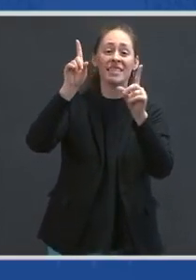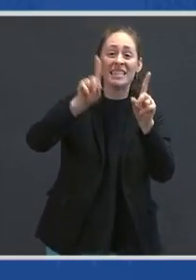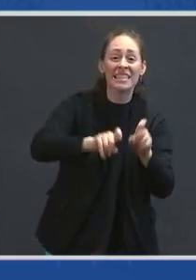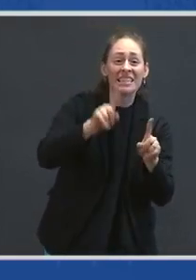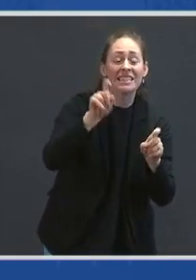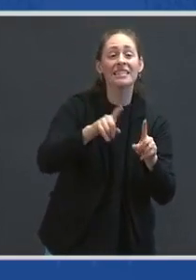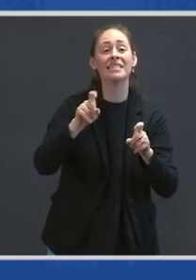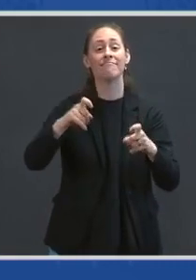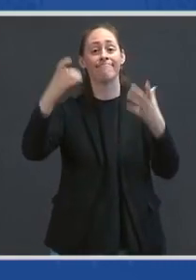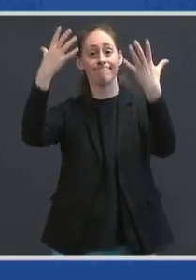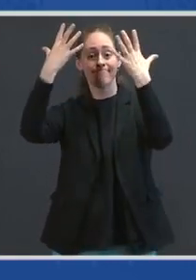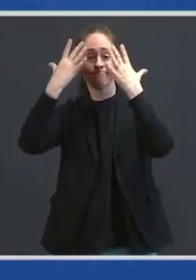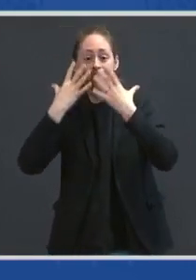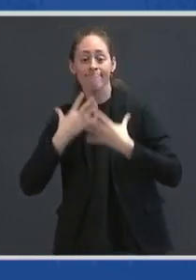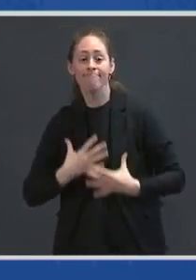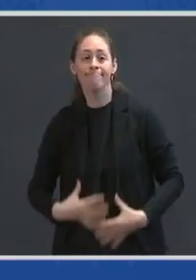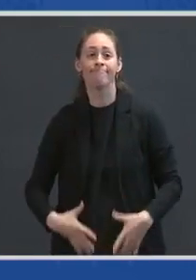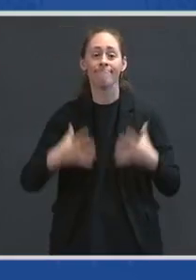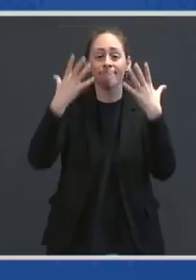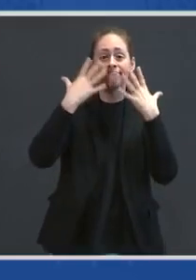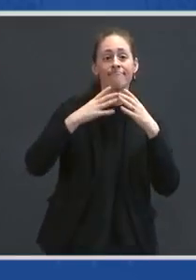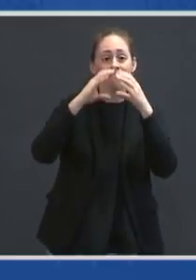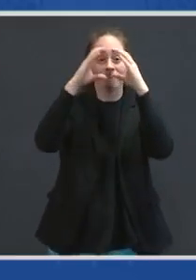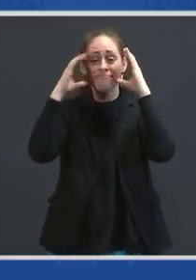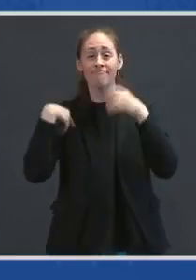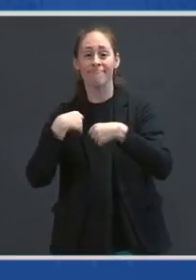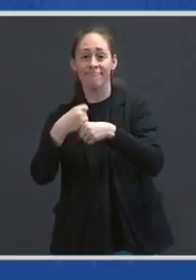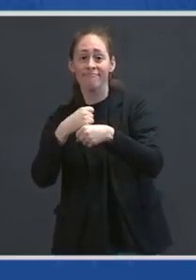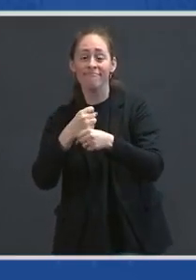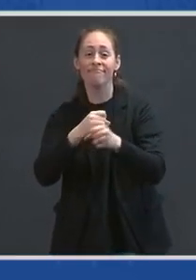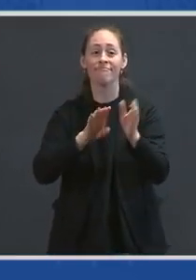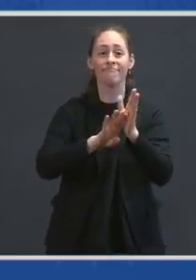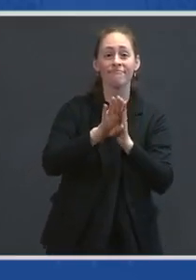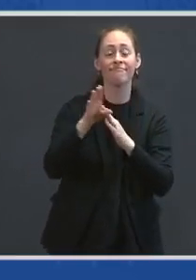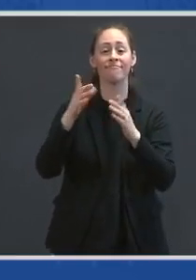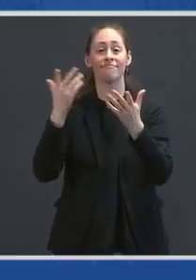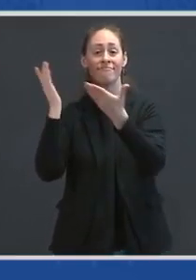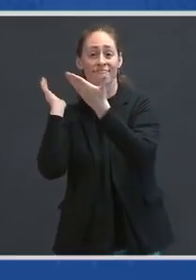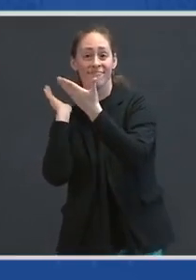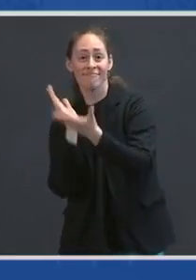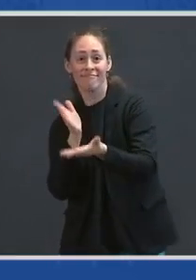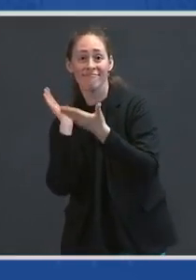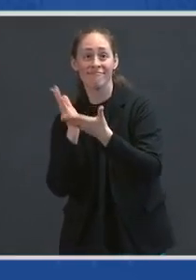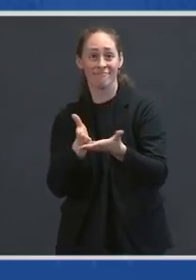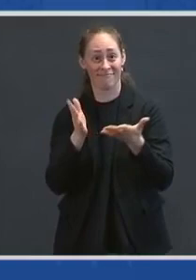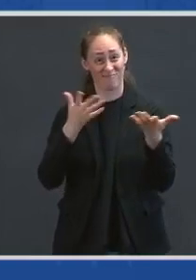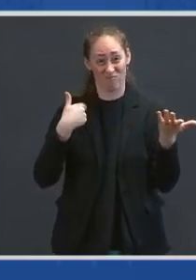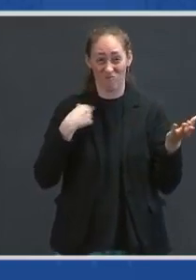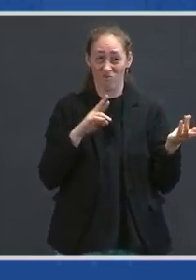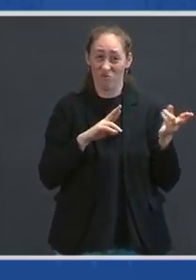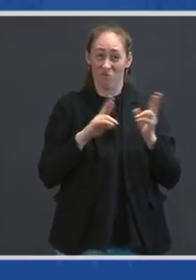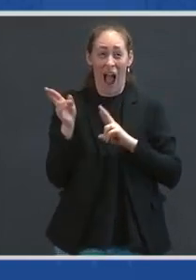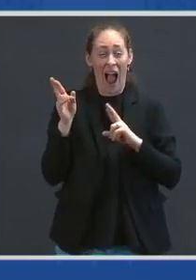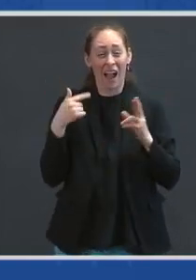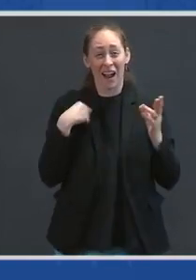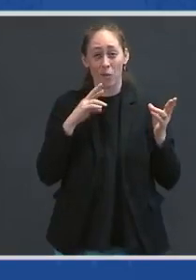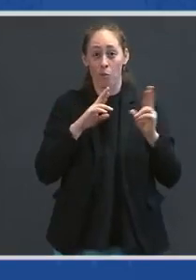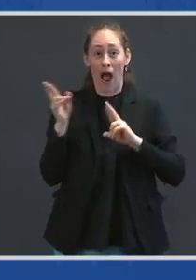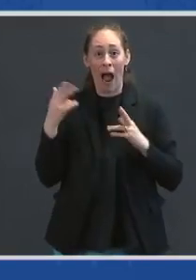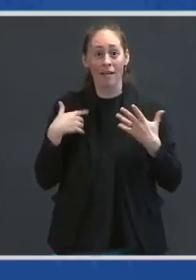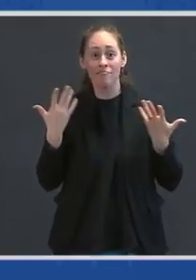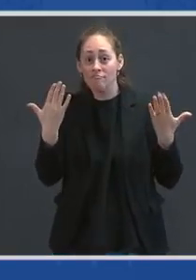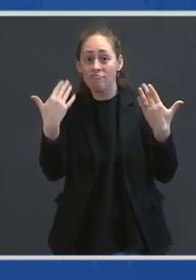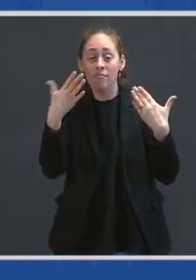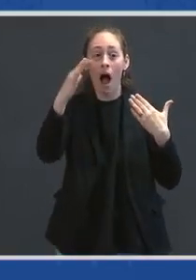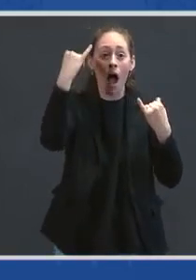to vaccine production and distribution? I'm ready to hear any ideas on what will make the American Rescue Plan better, stronger, and